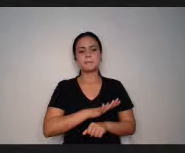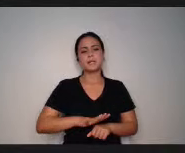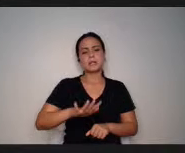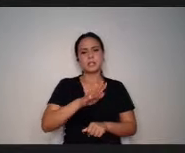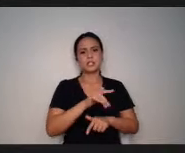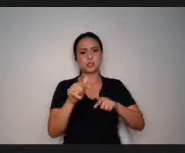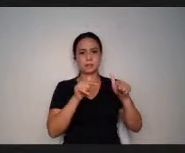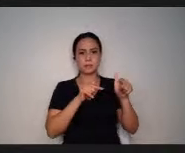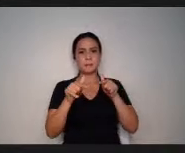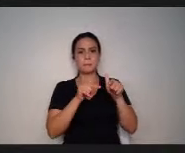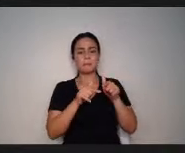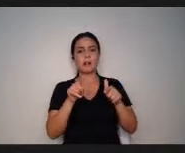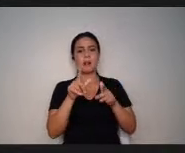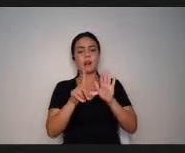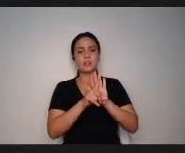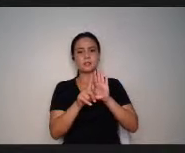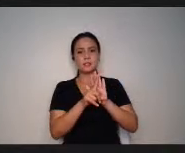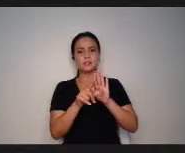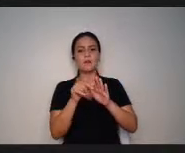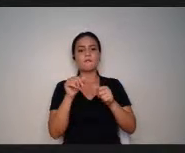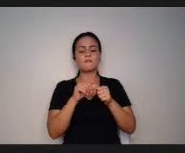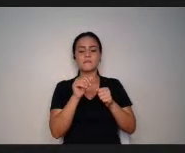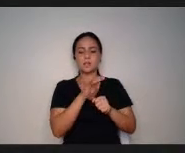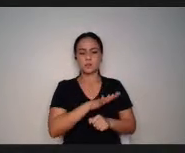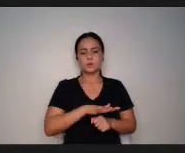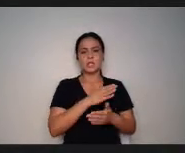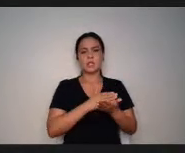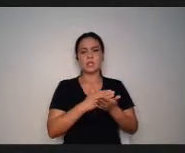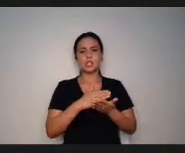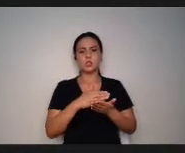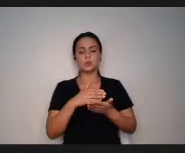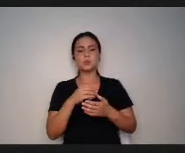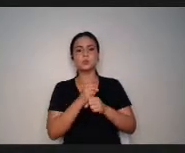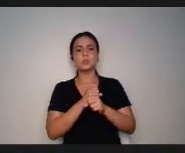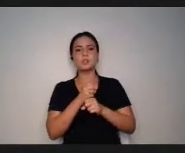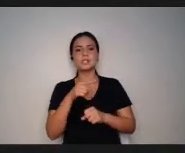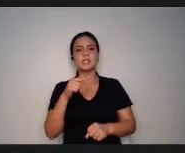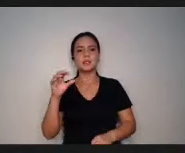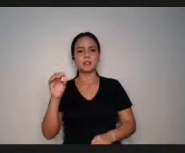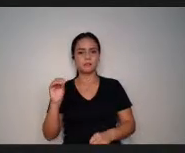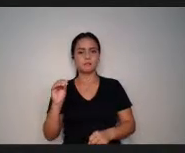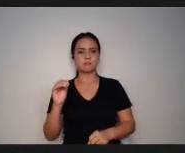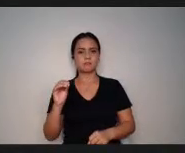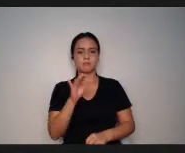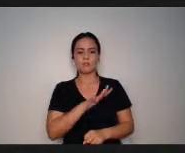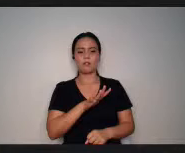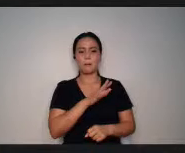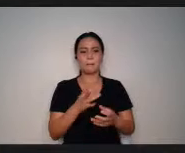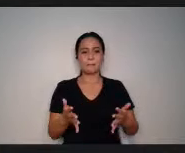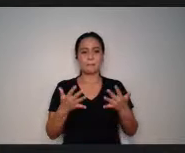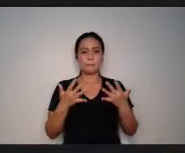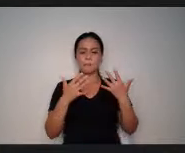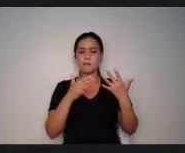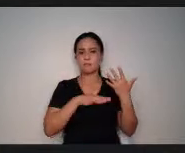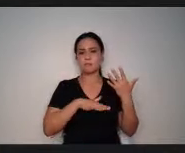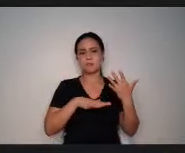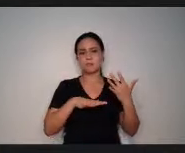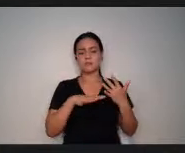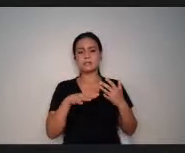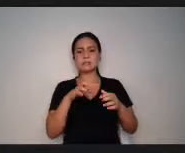the 1970s and 80s. They pay attention to psychosocial stress as a hazard as part of occupational health and